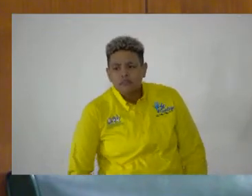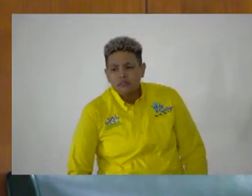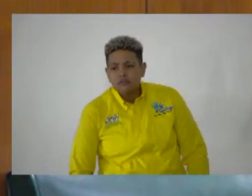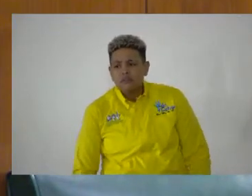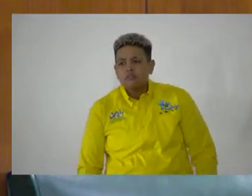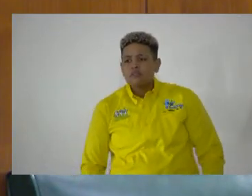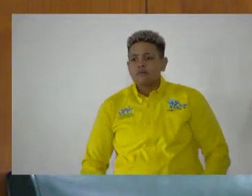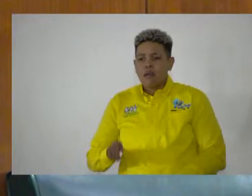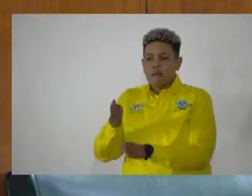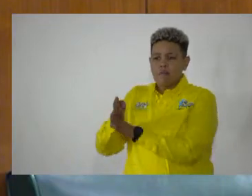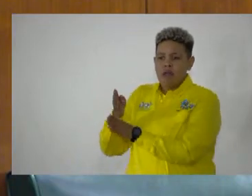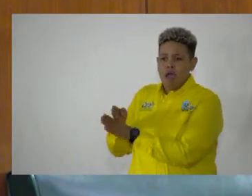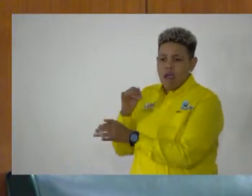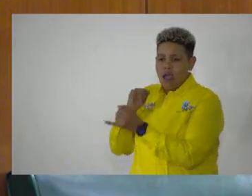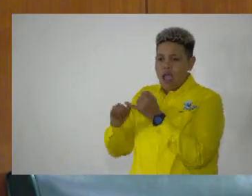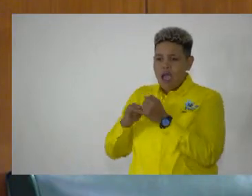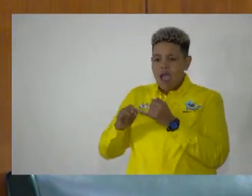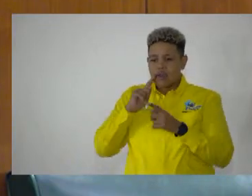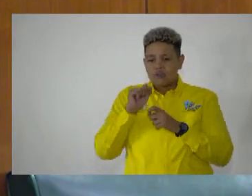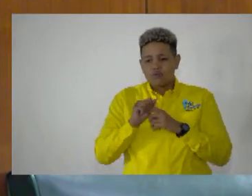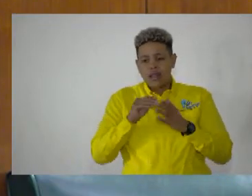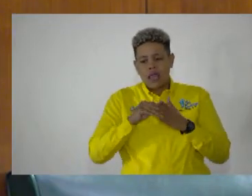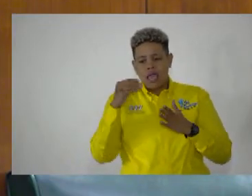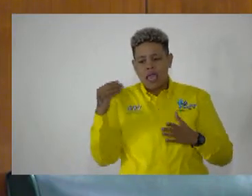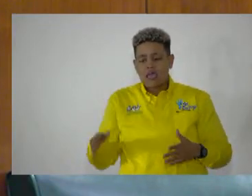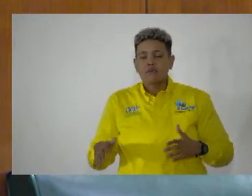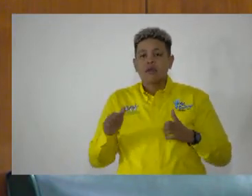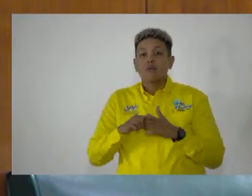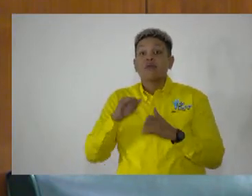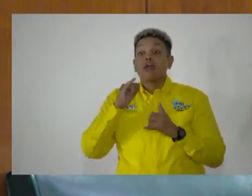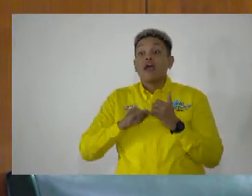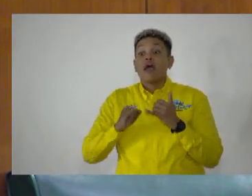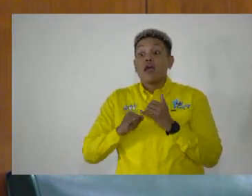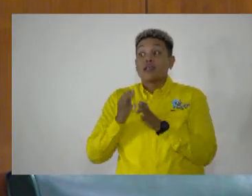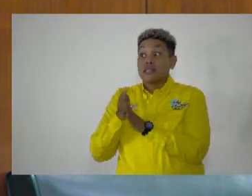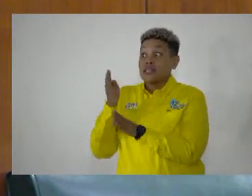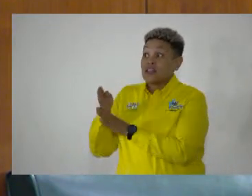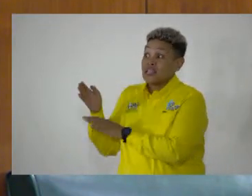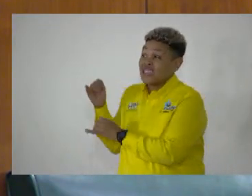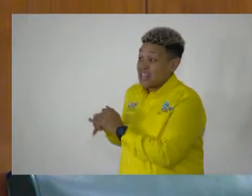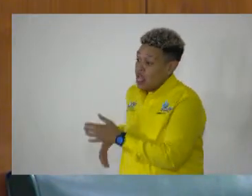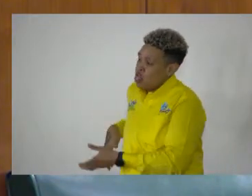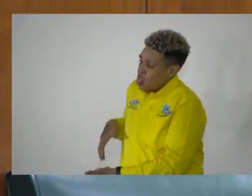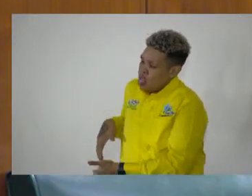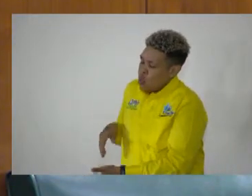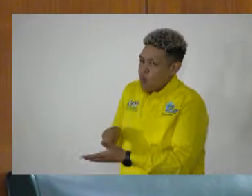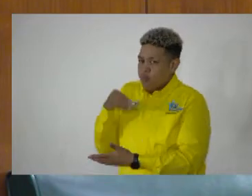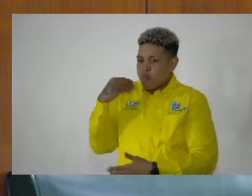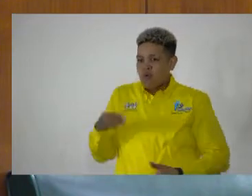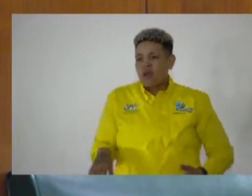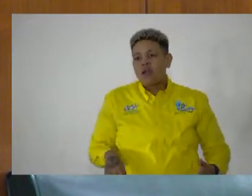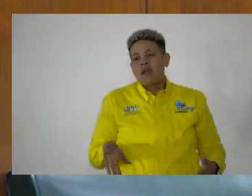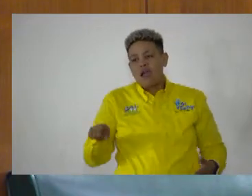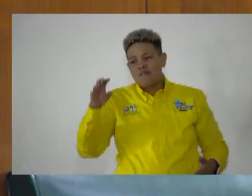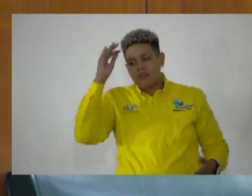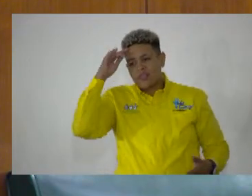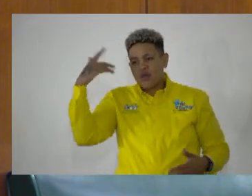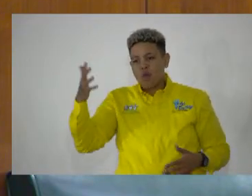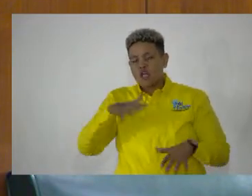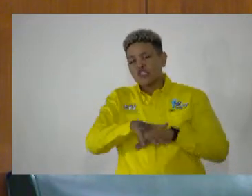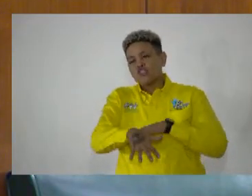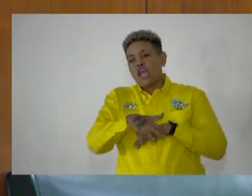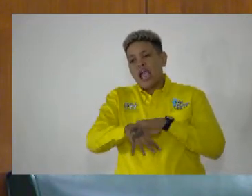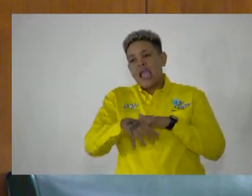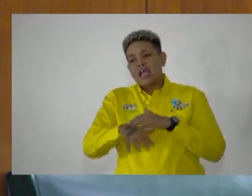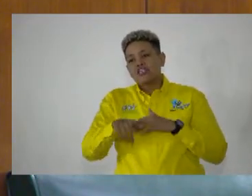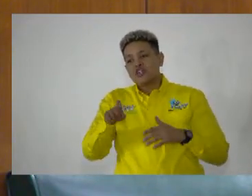steel is expensive with concrete, and you will also have to take into consideration drainage.